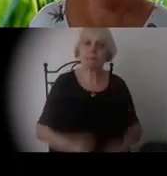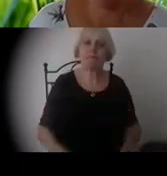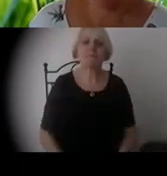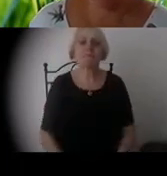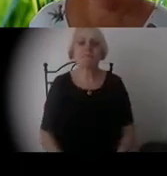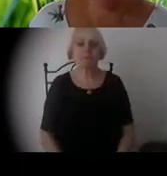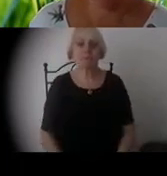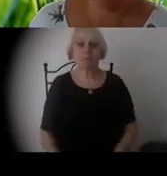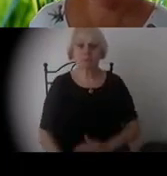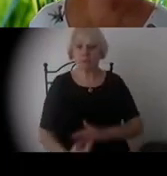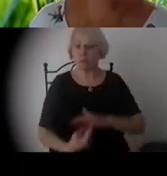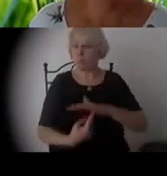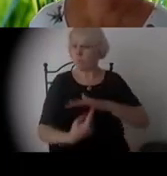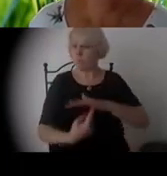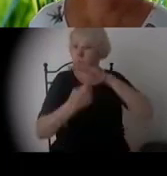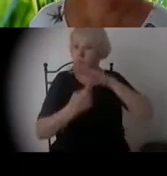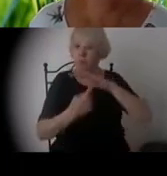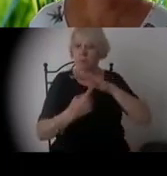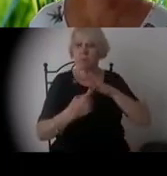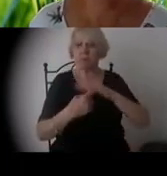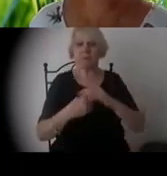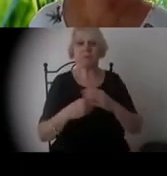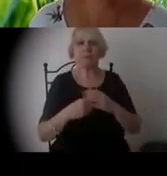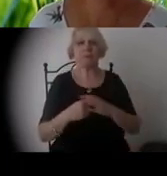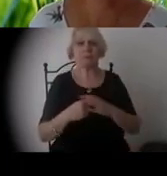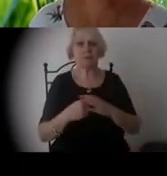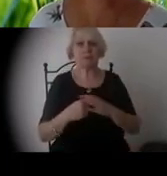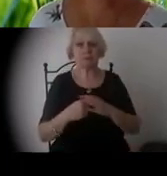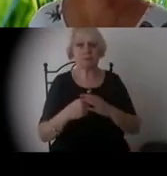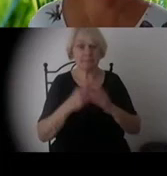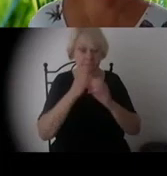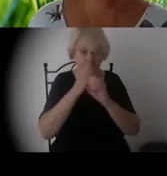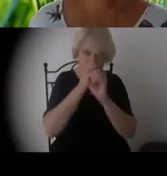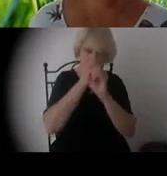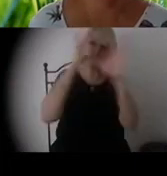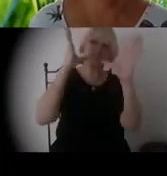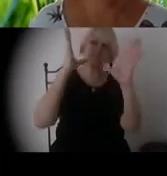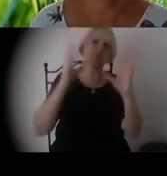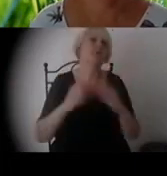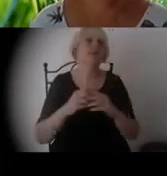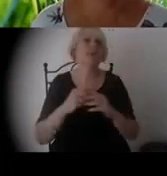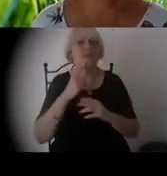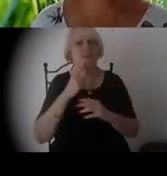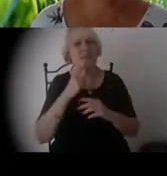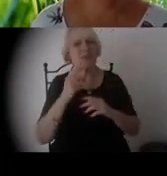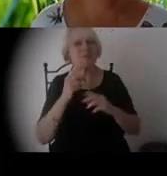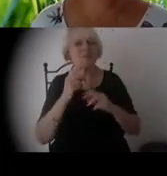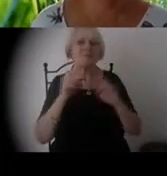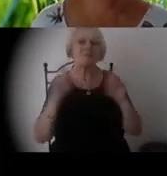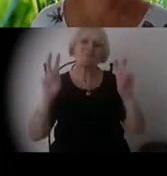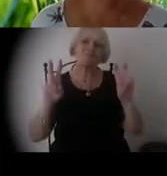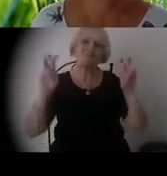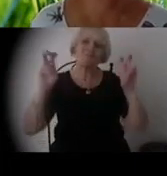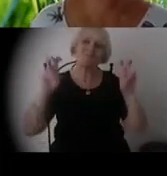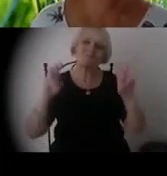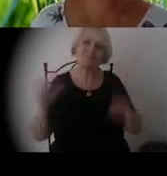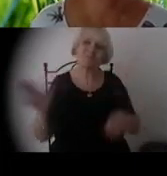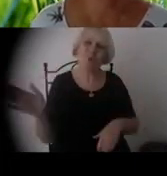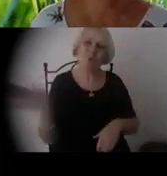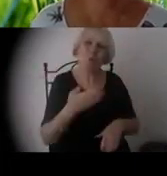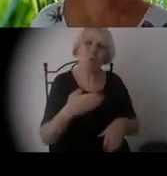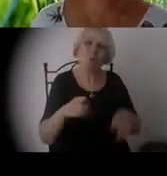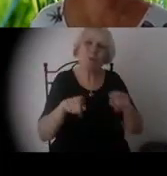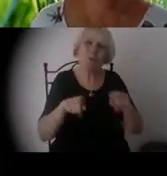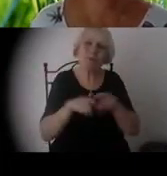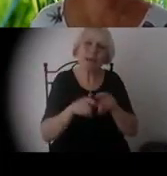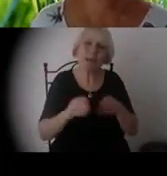stress that whole picture that, you know, people just say we're all in the same boat and we're not. And I think it's just understanding